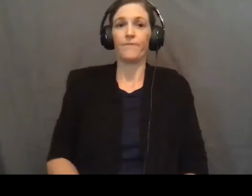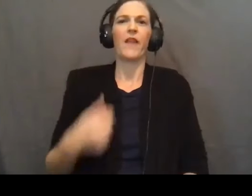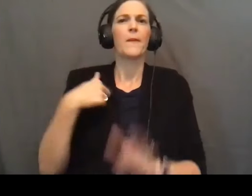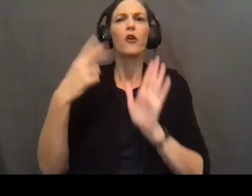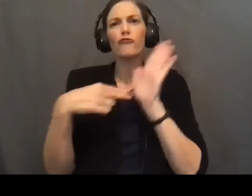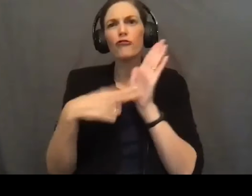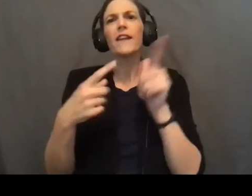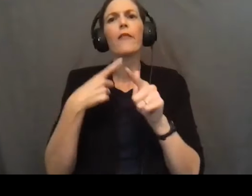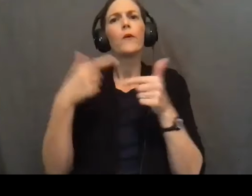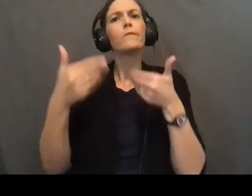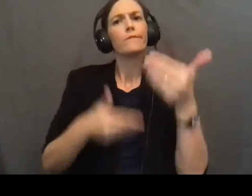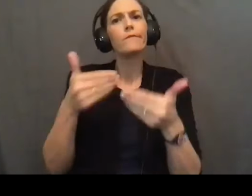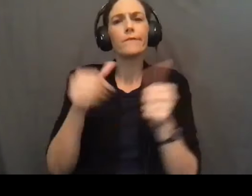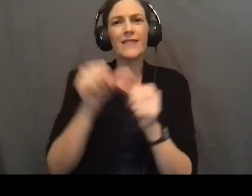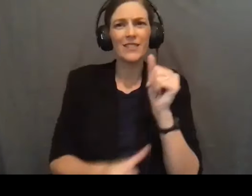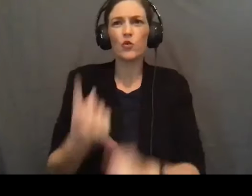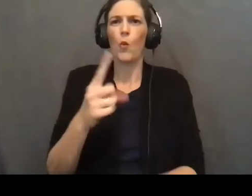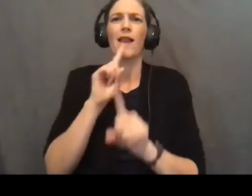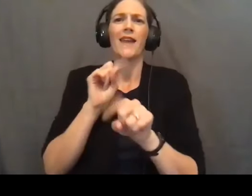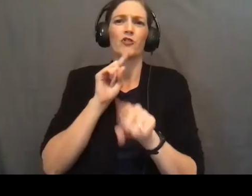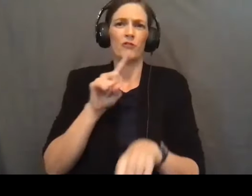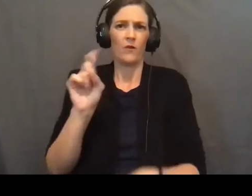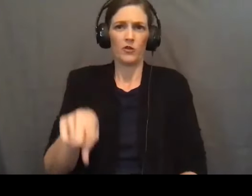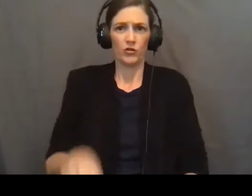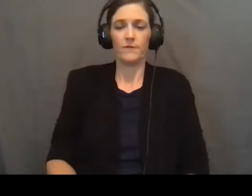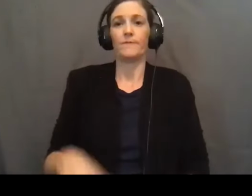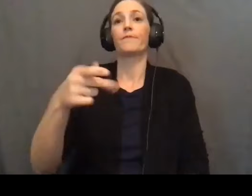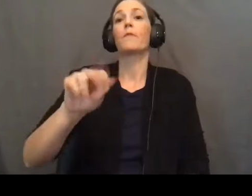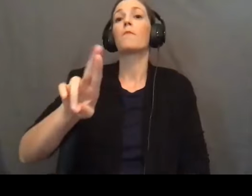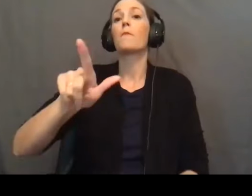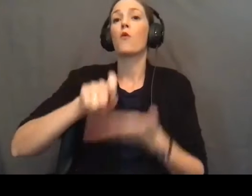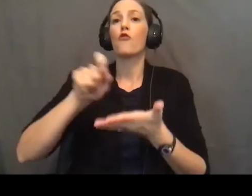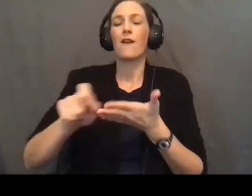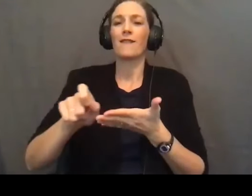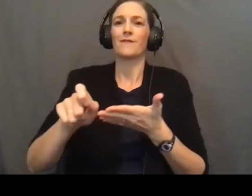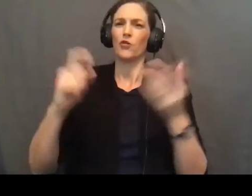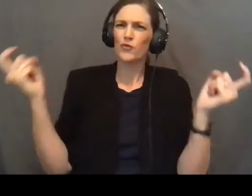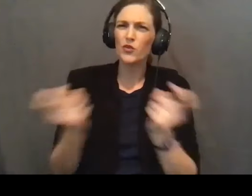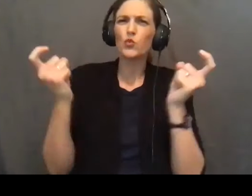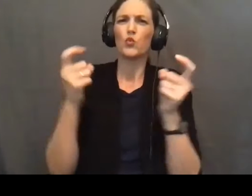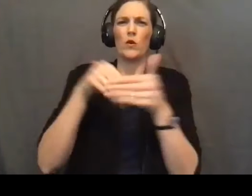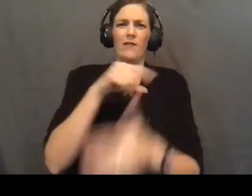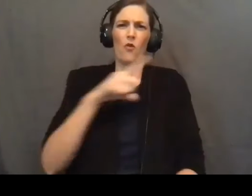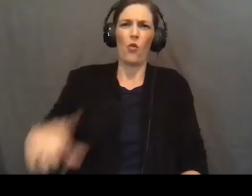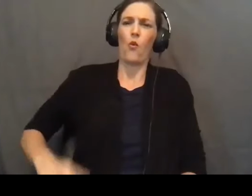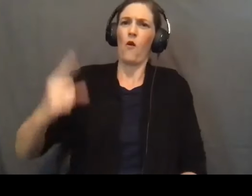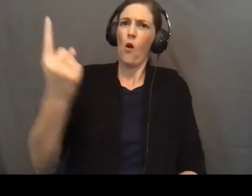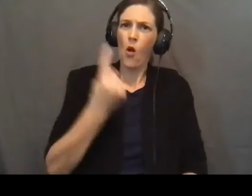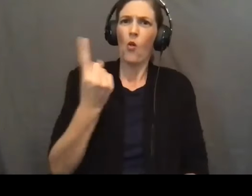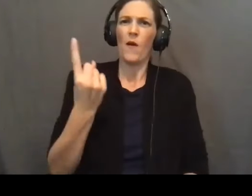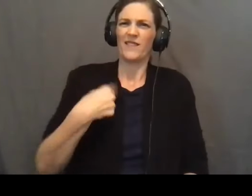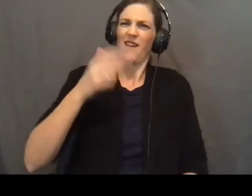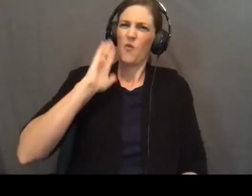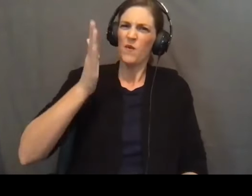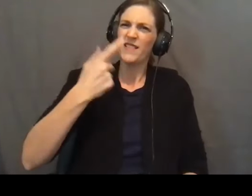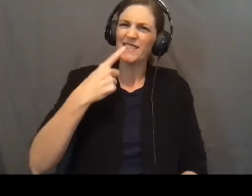to walk through them one by one answering these questions. Paul writes this. He says, Rejoice in the Lord always. I will say